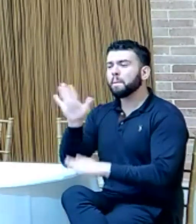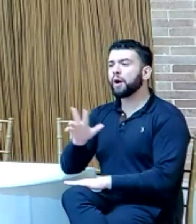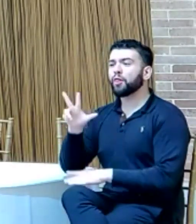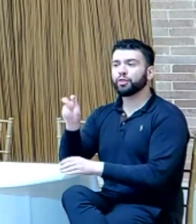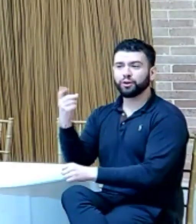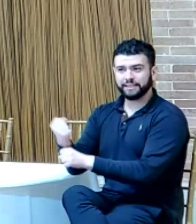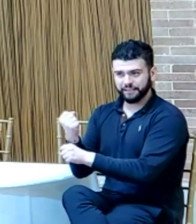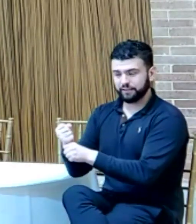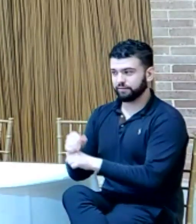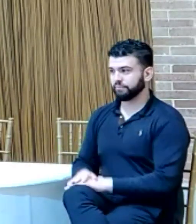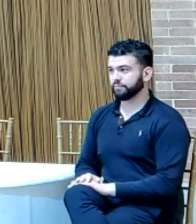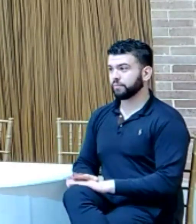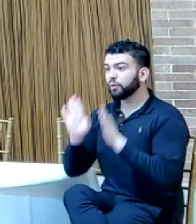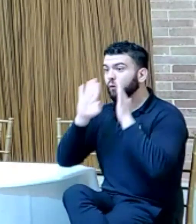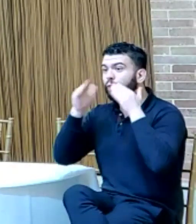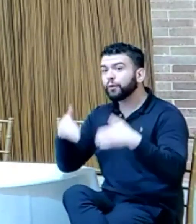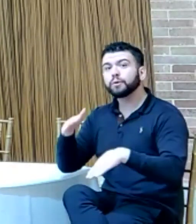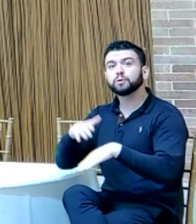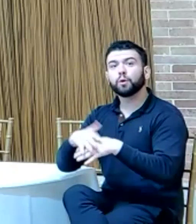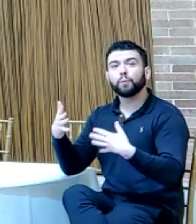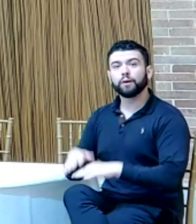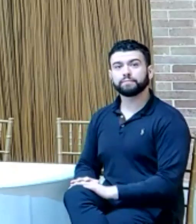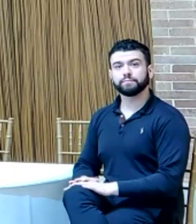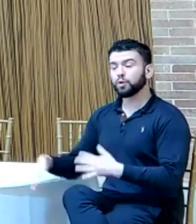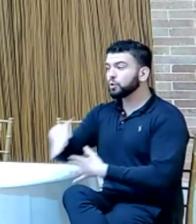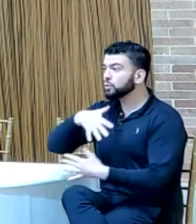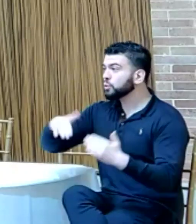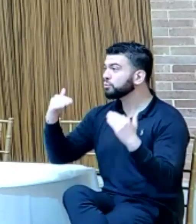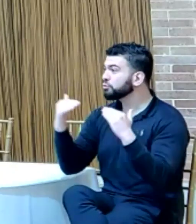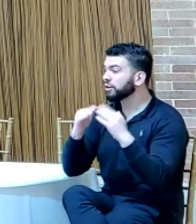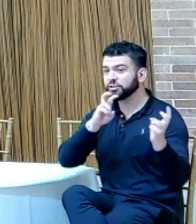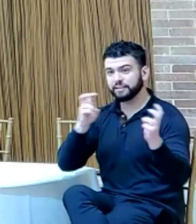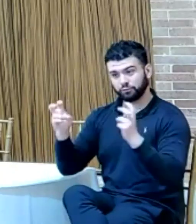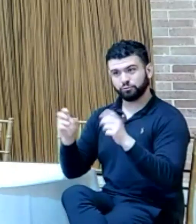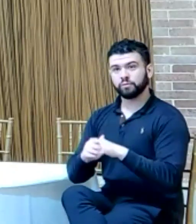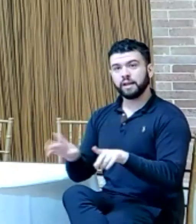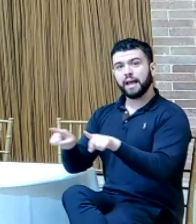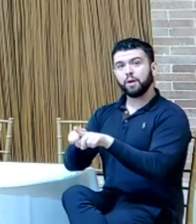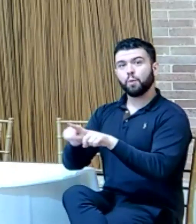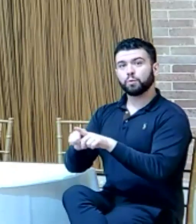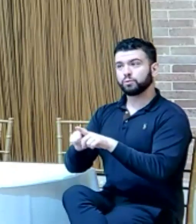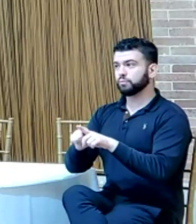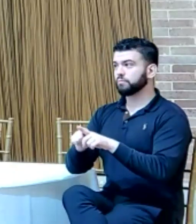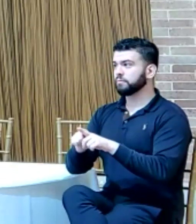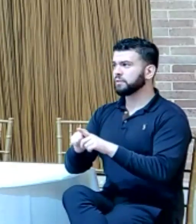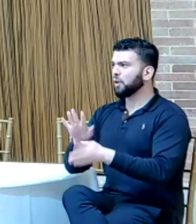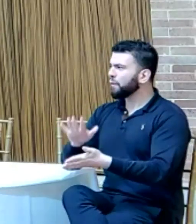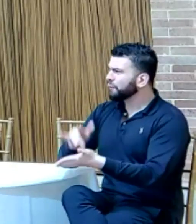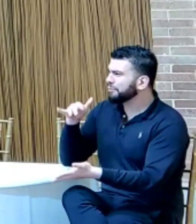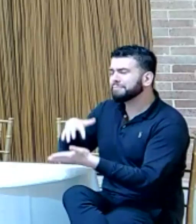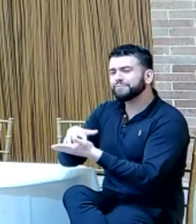years focusing her work on social justice issues and protecting the rights of vulnerable